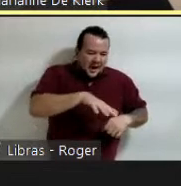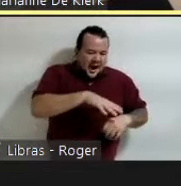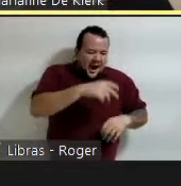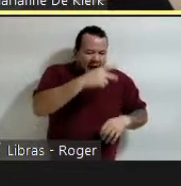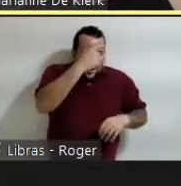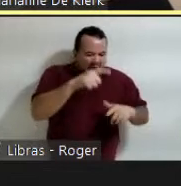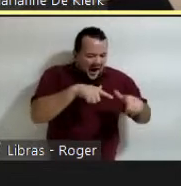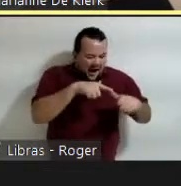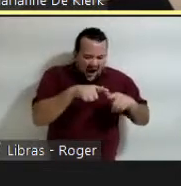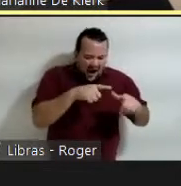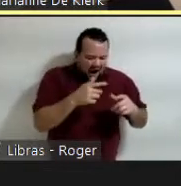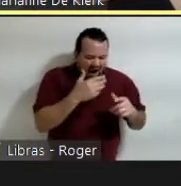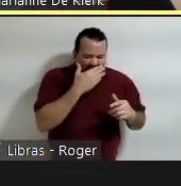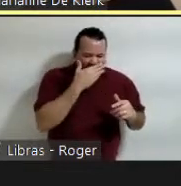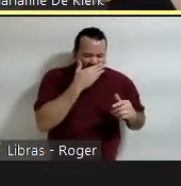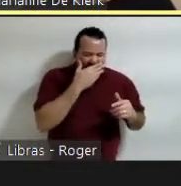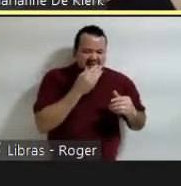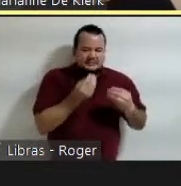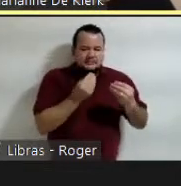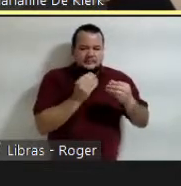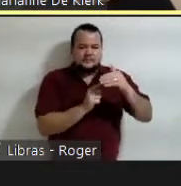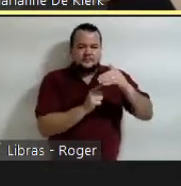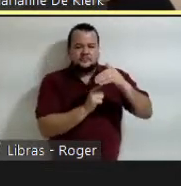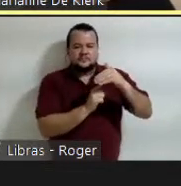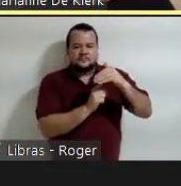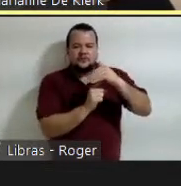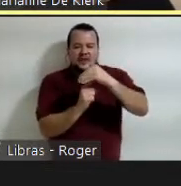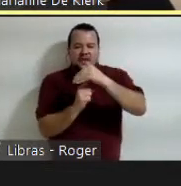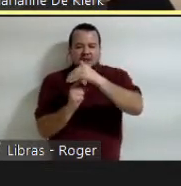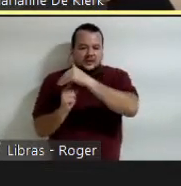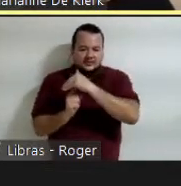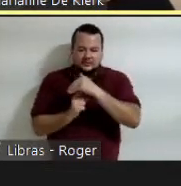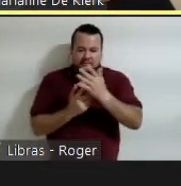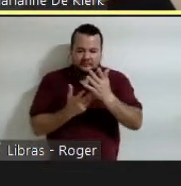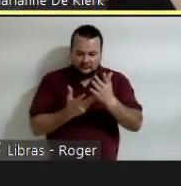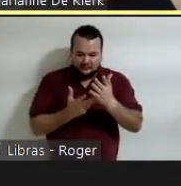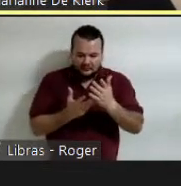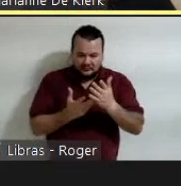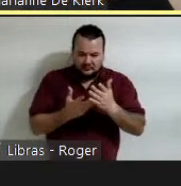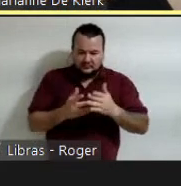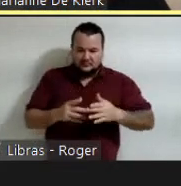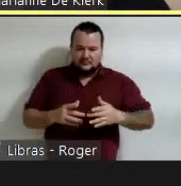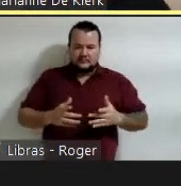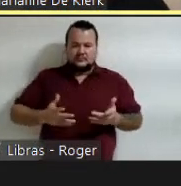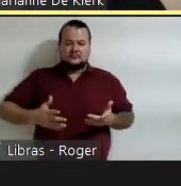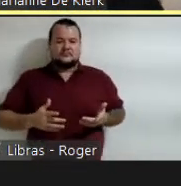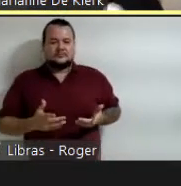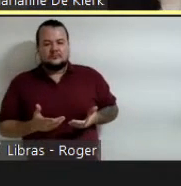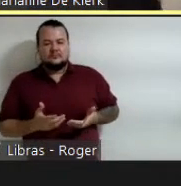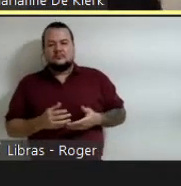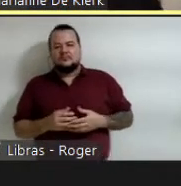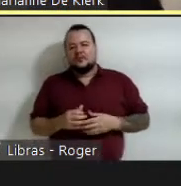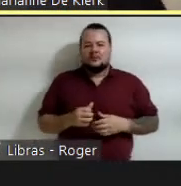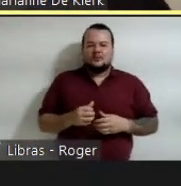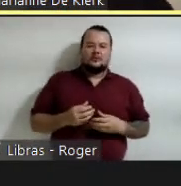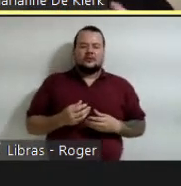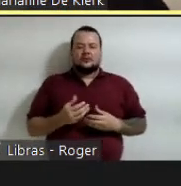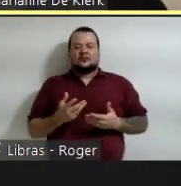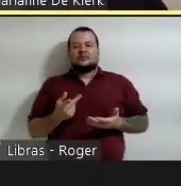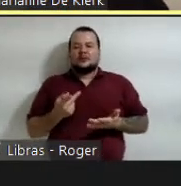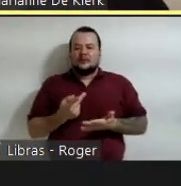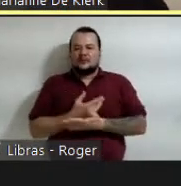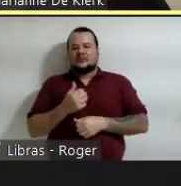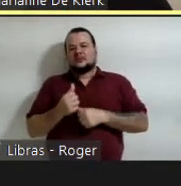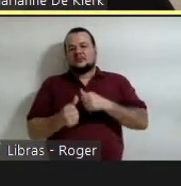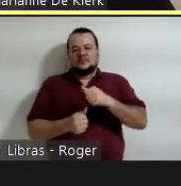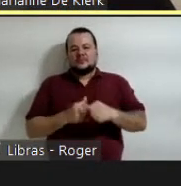trade, but it gives a new life to the city and change it to an African city. So to conclude finally, and again,